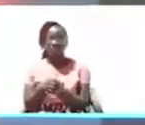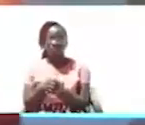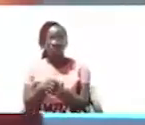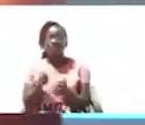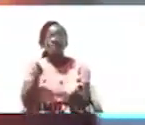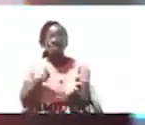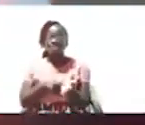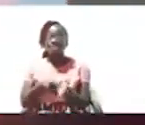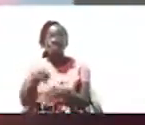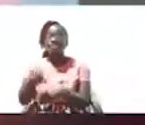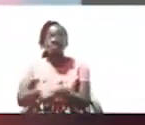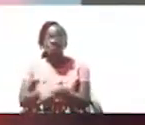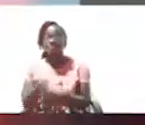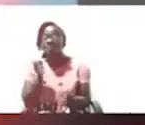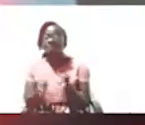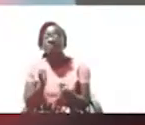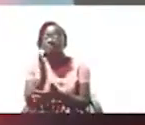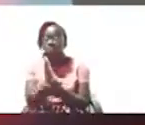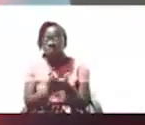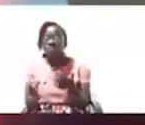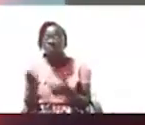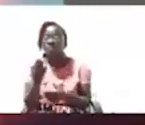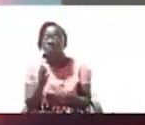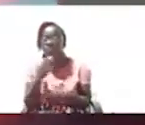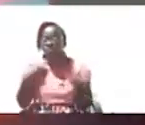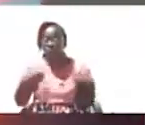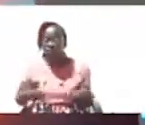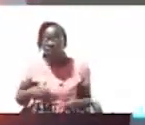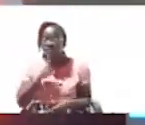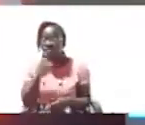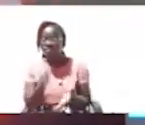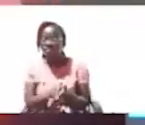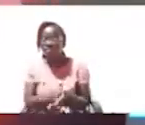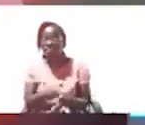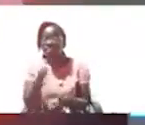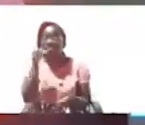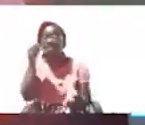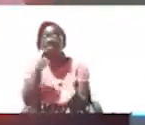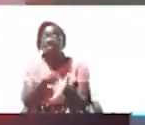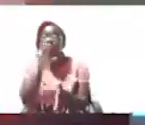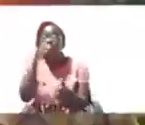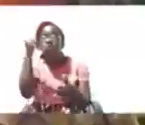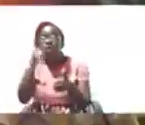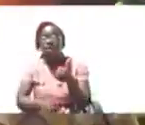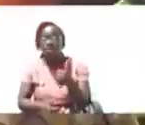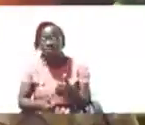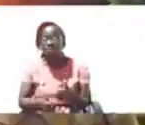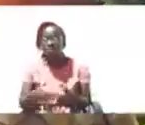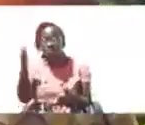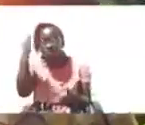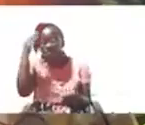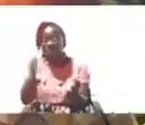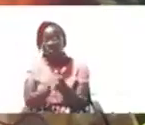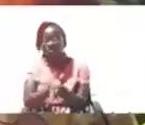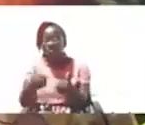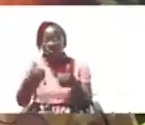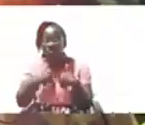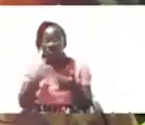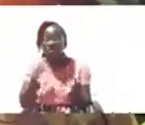Tonight, if somebody has told you, this is your end, we have brought one